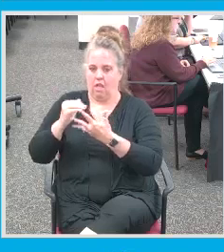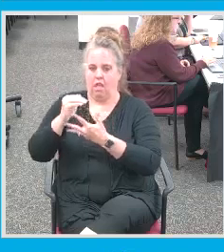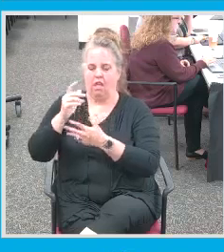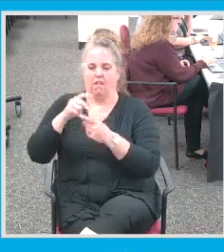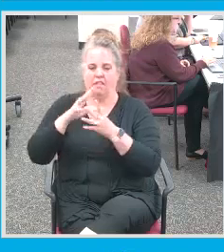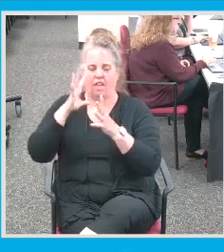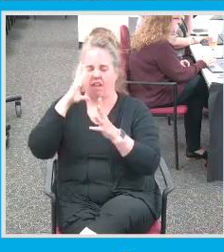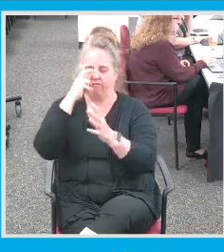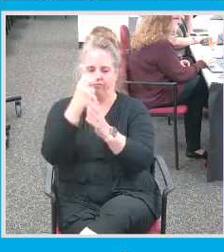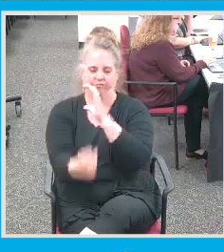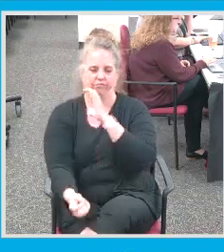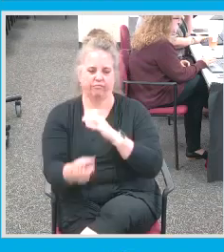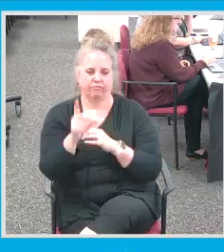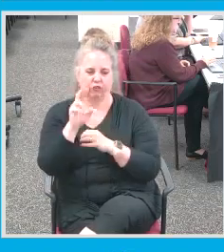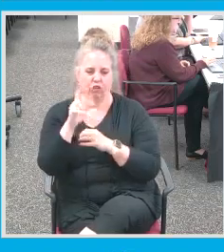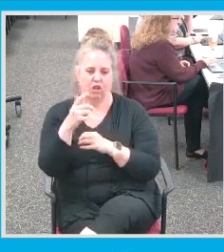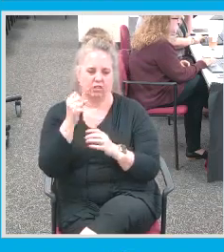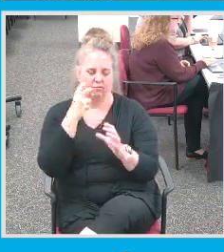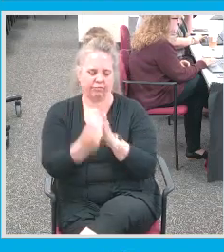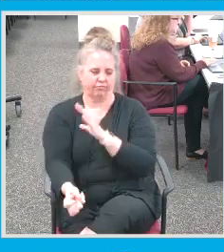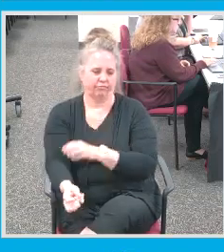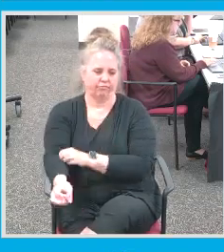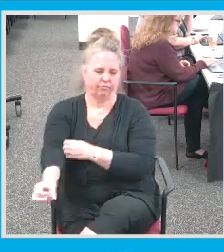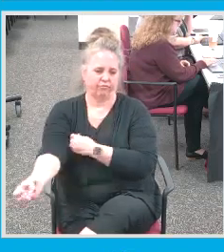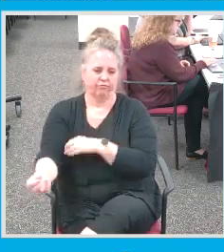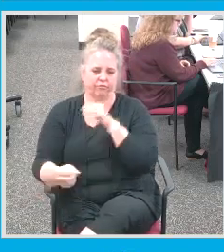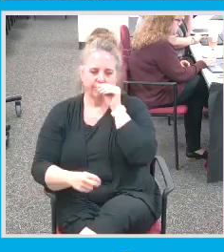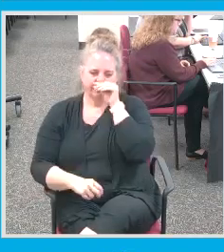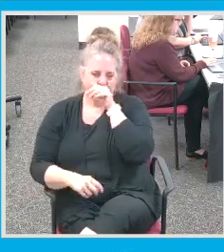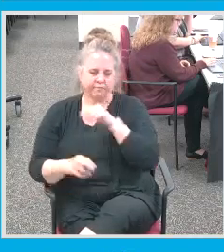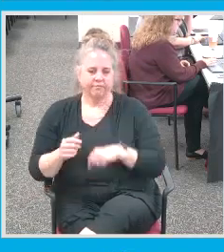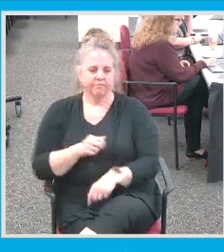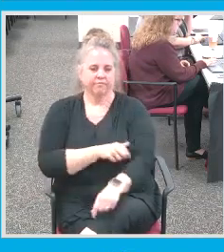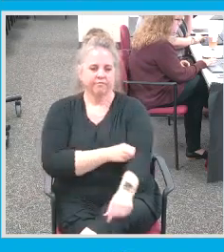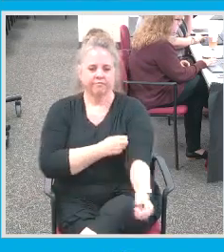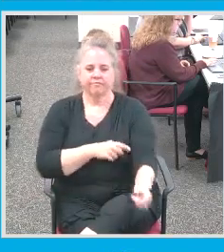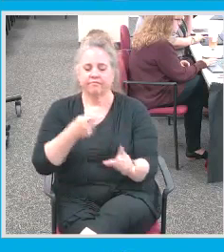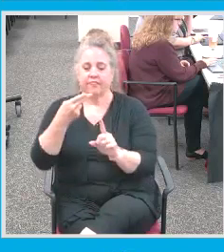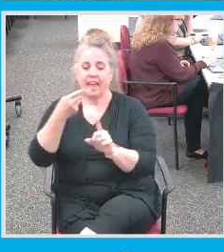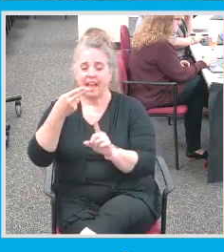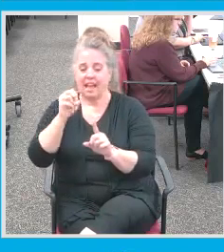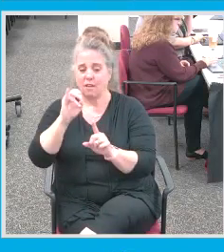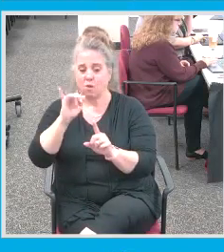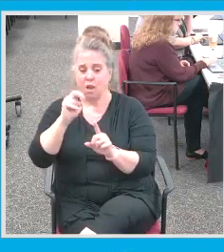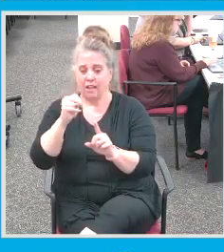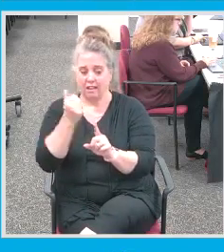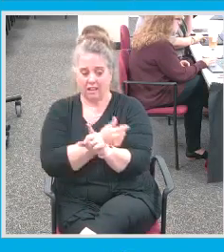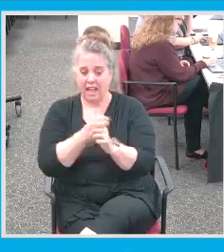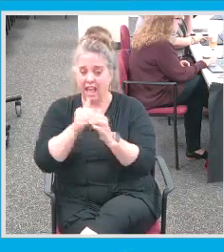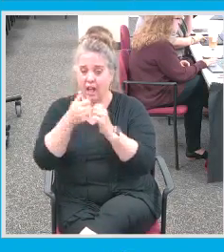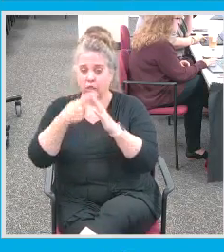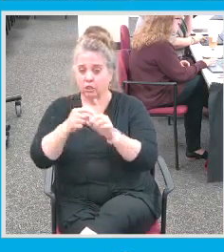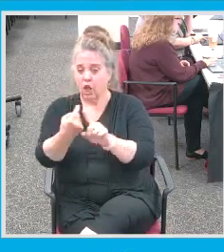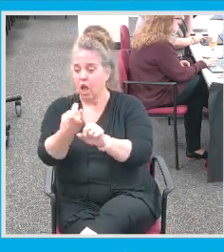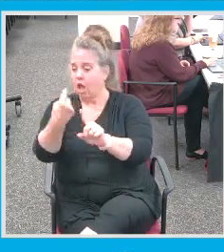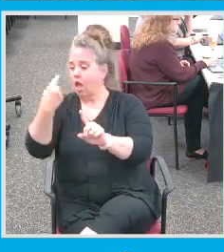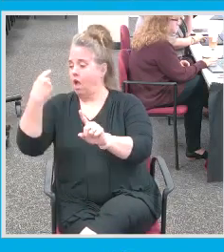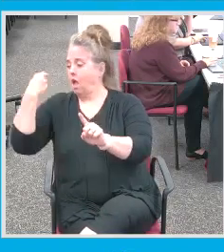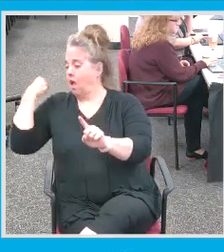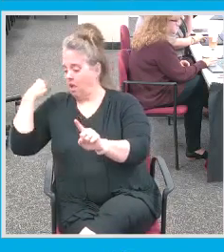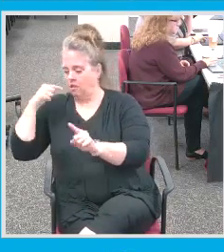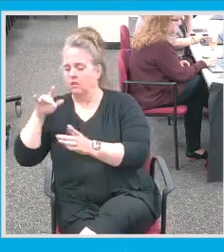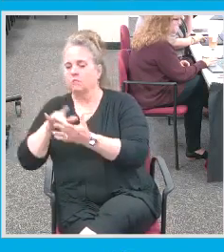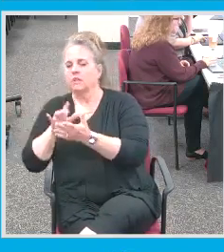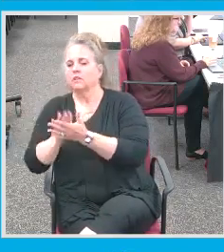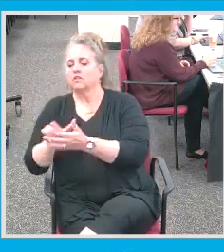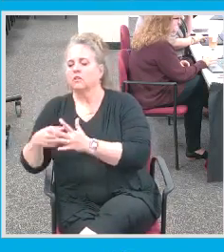heroin, you probably started smoking, is really what it is. Yeah, so I'd just like to thank them